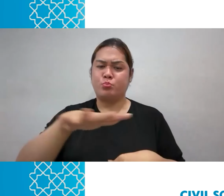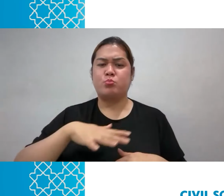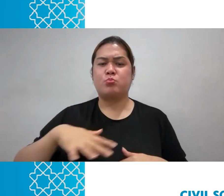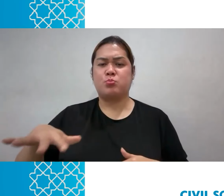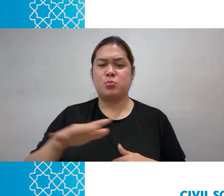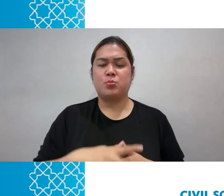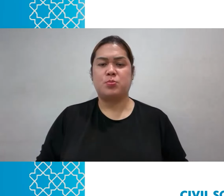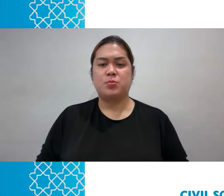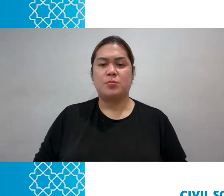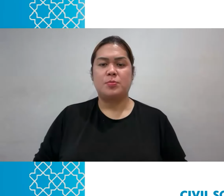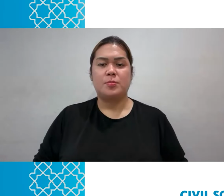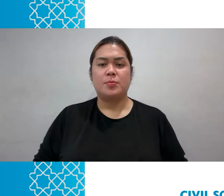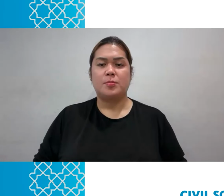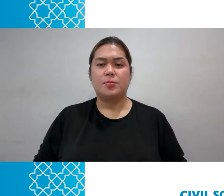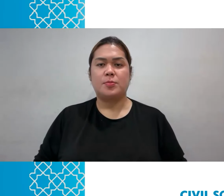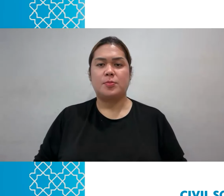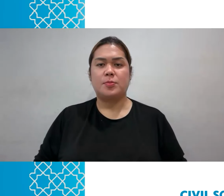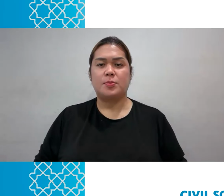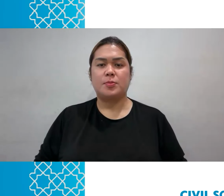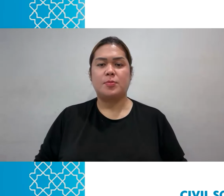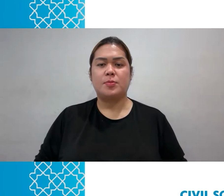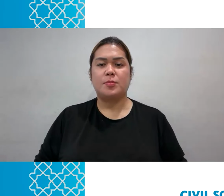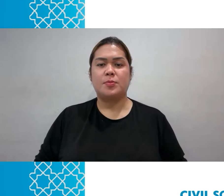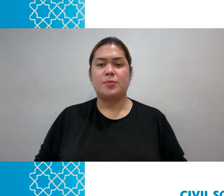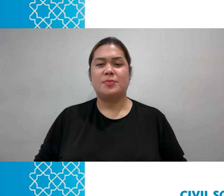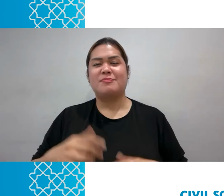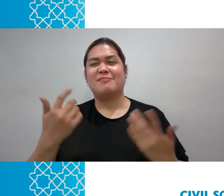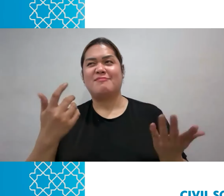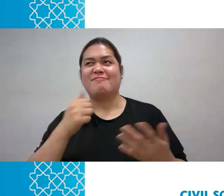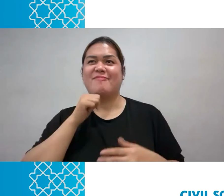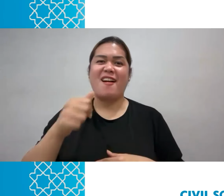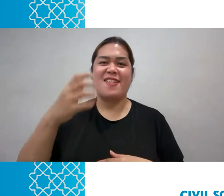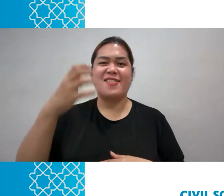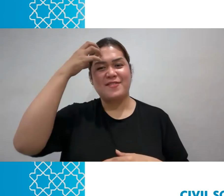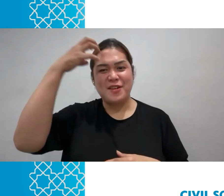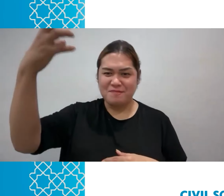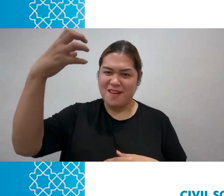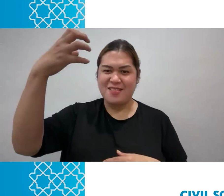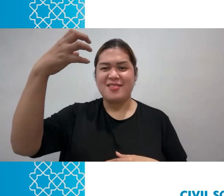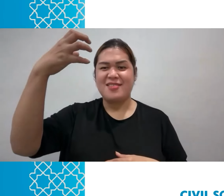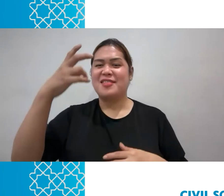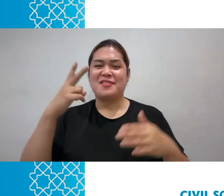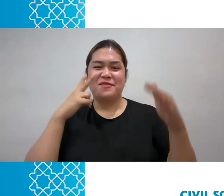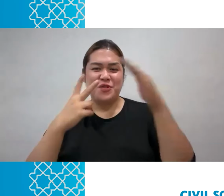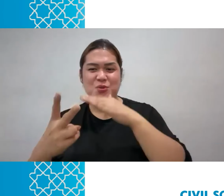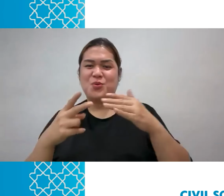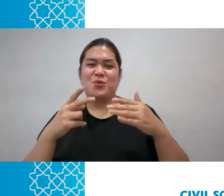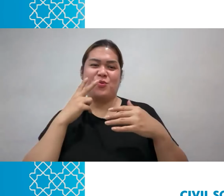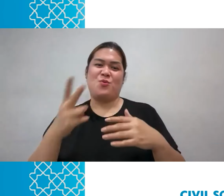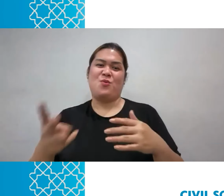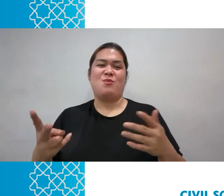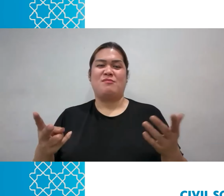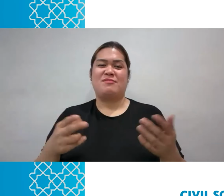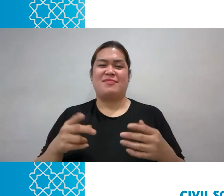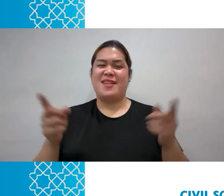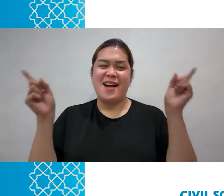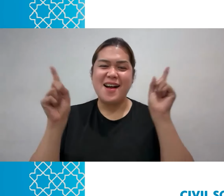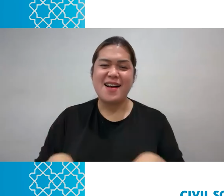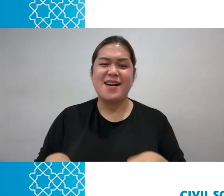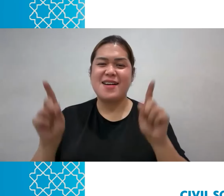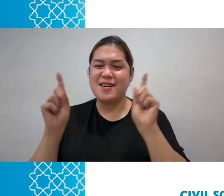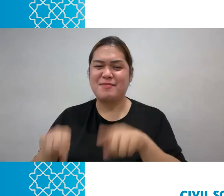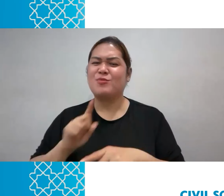a political vision. It is really looking at what is happening. And these figures are global,